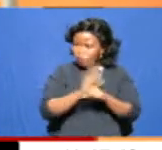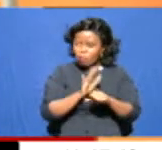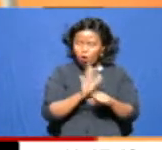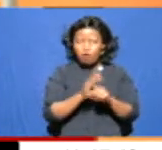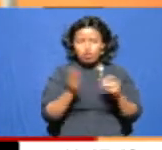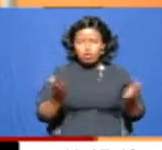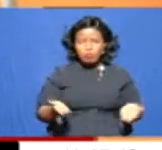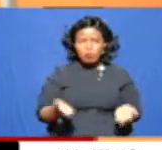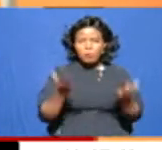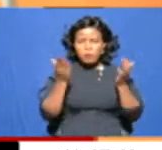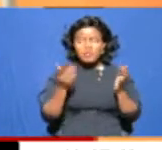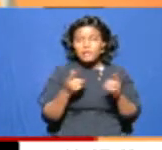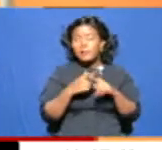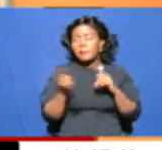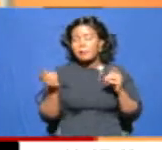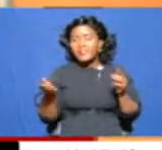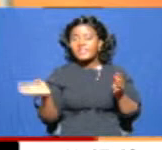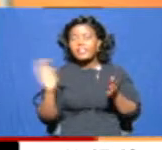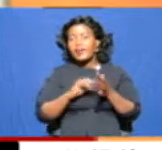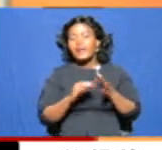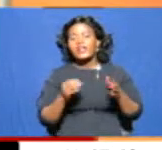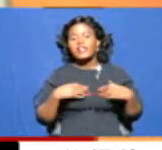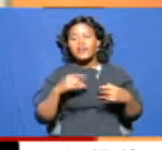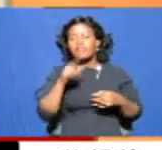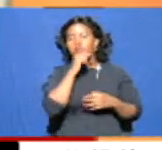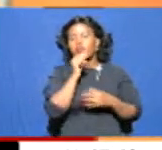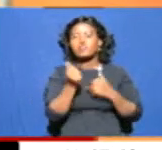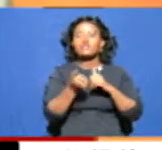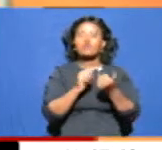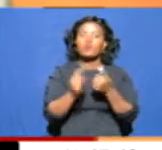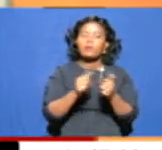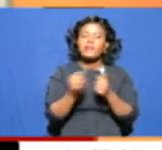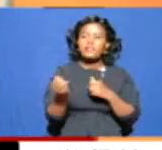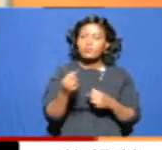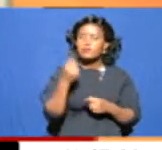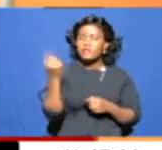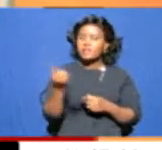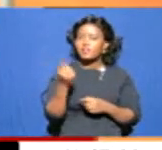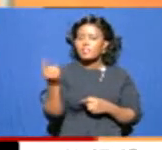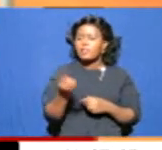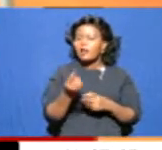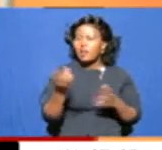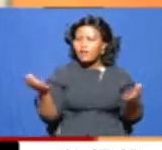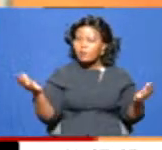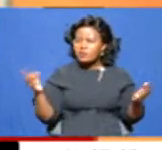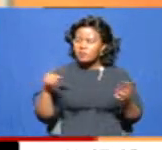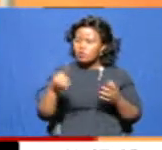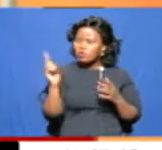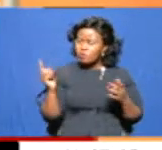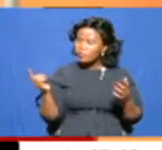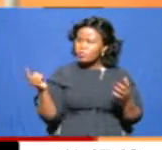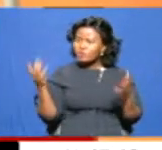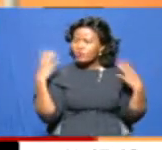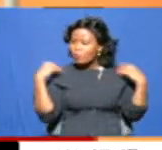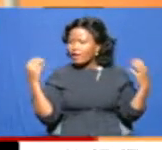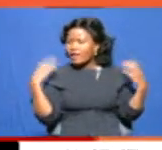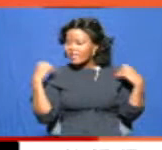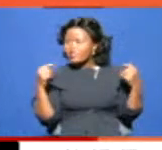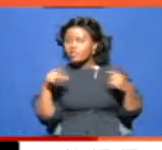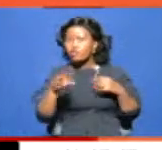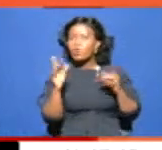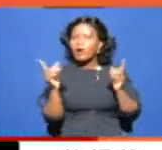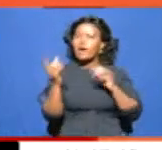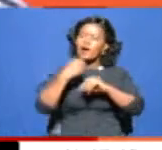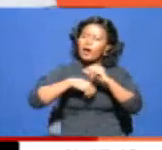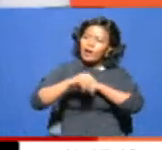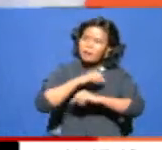we only have, you know, boys competitions in that, or, you know, do you, you know, practice what you preach? I